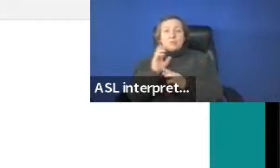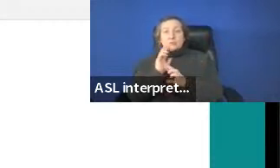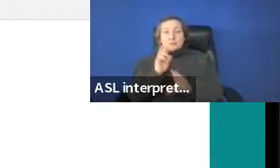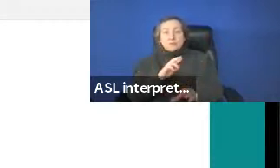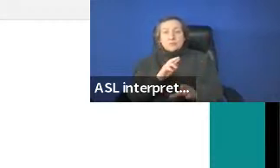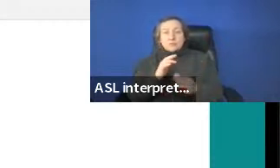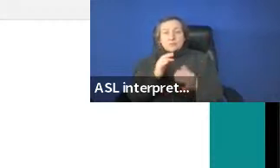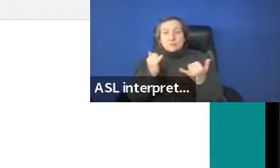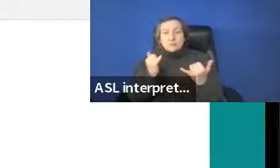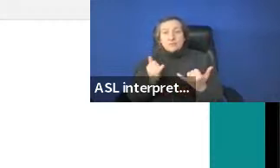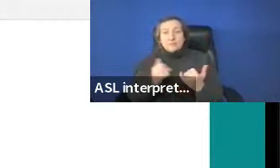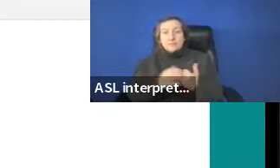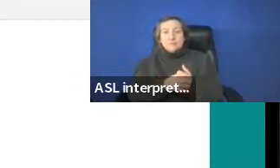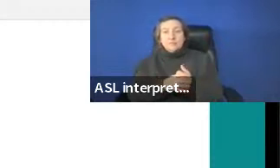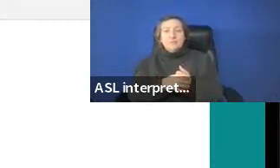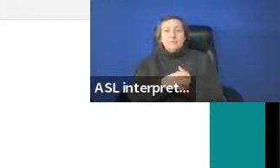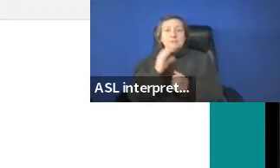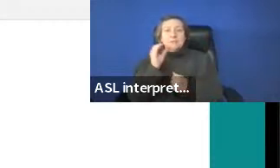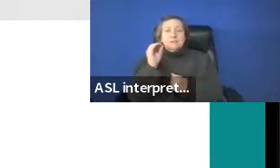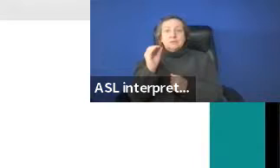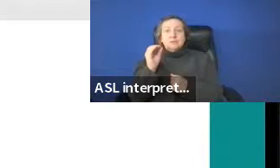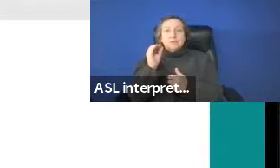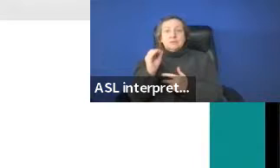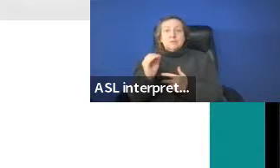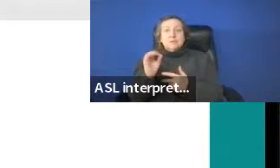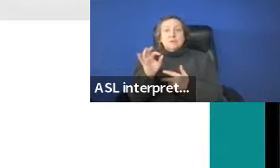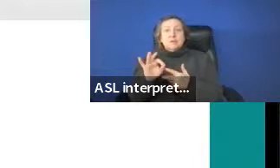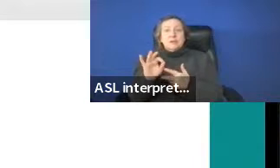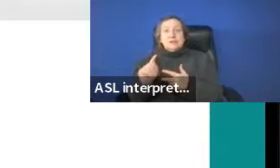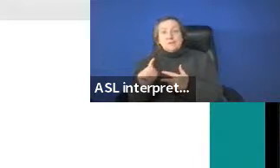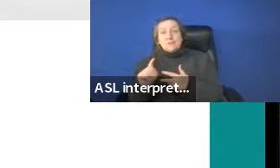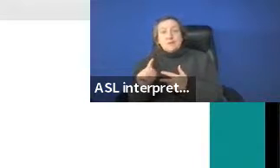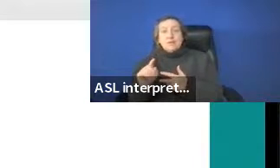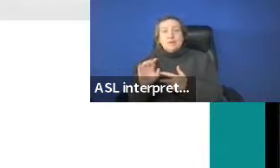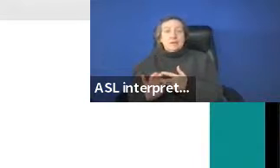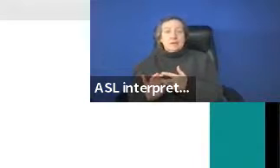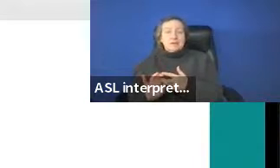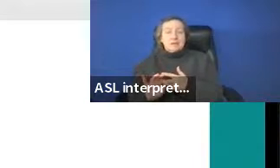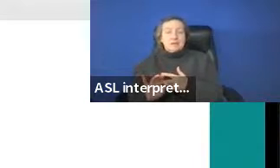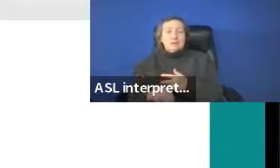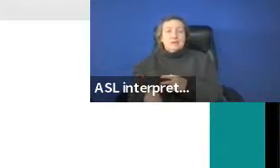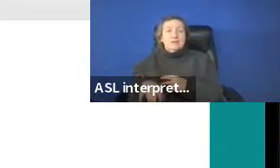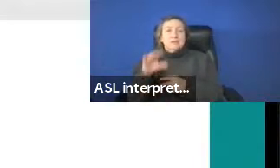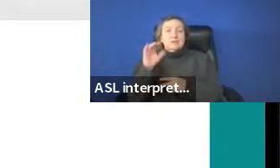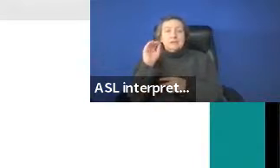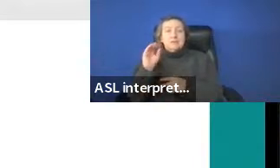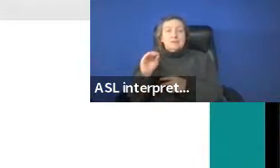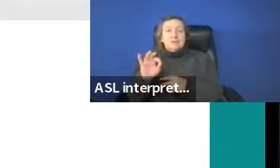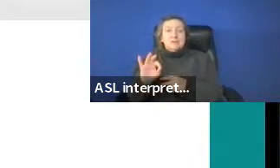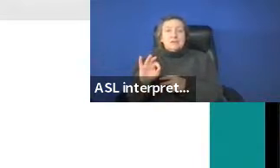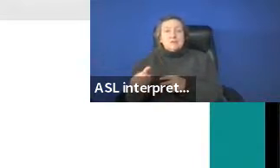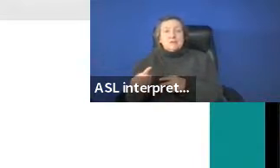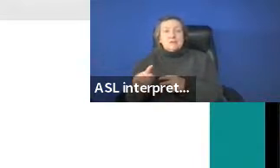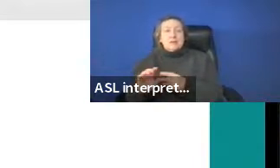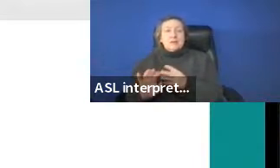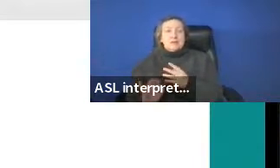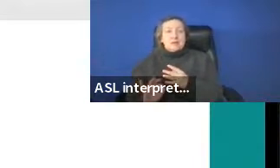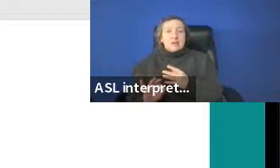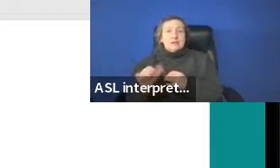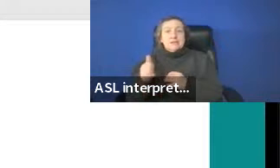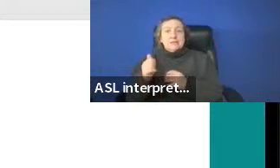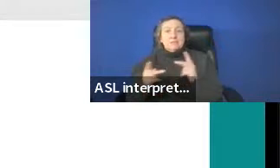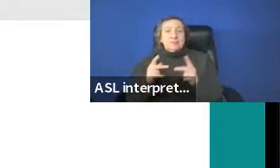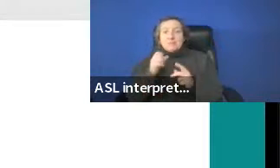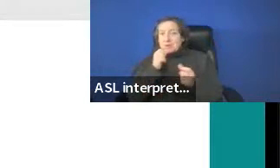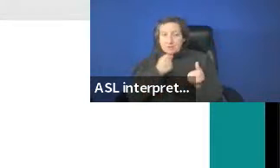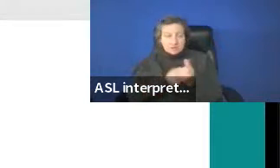And they are 0, 0, 91, and 9. 0, 0, 91, and 9 means 10 people did not